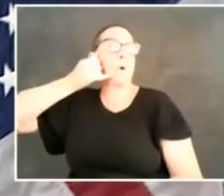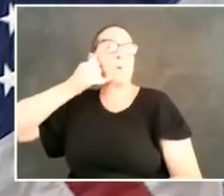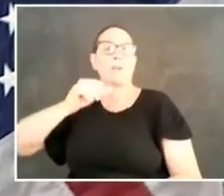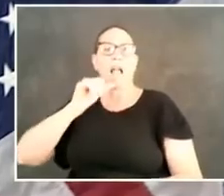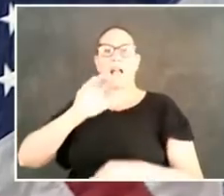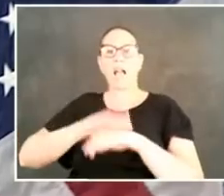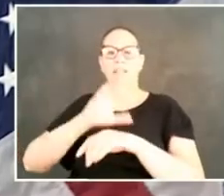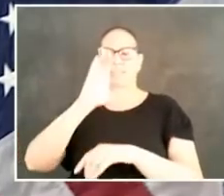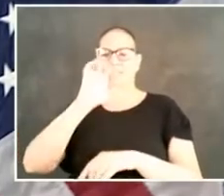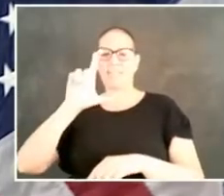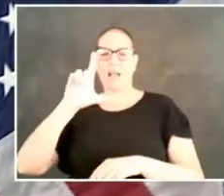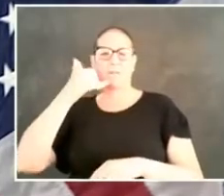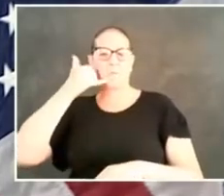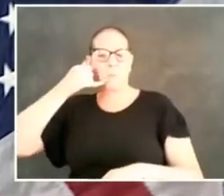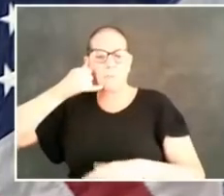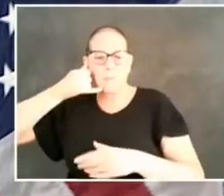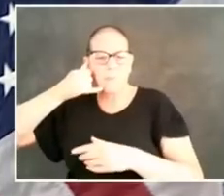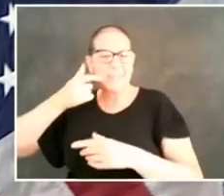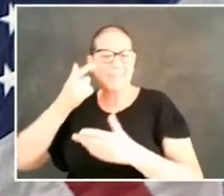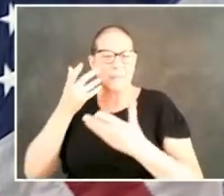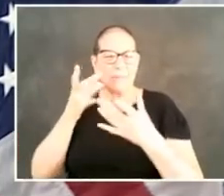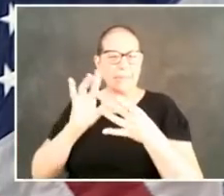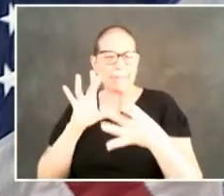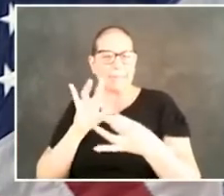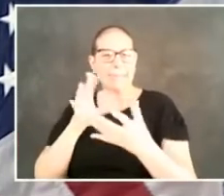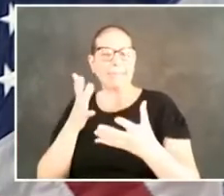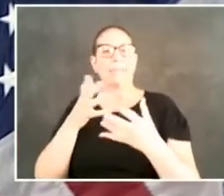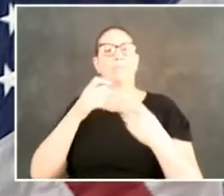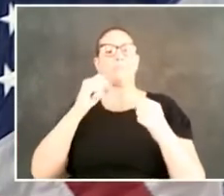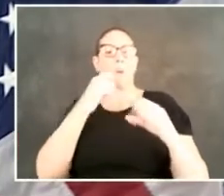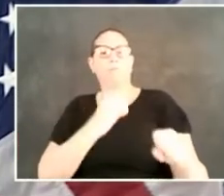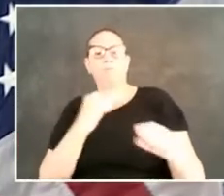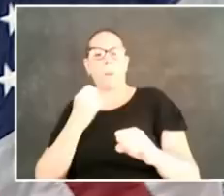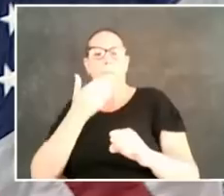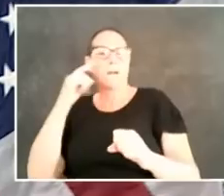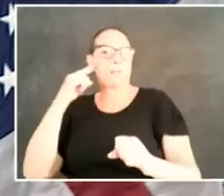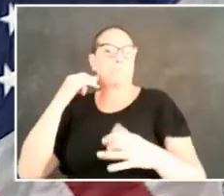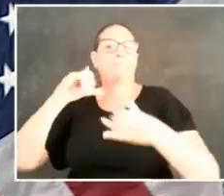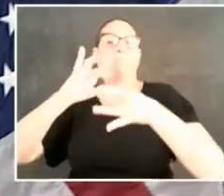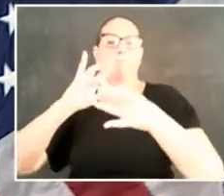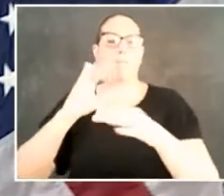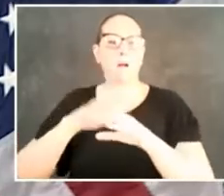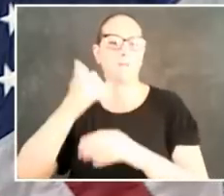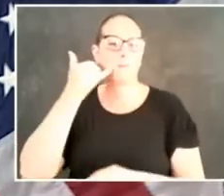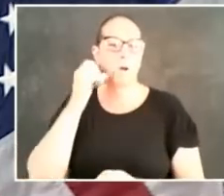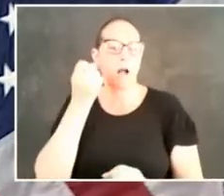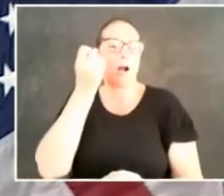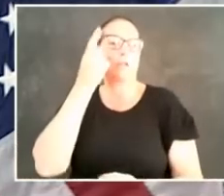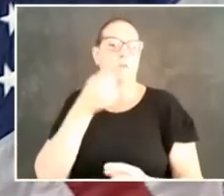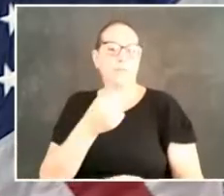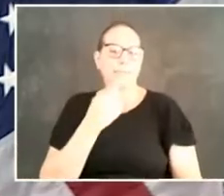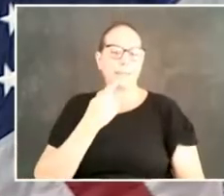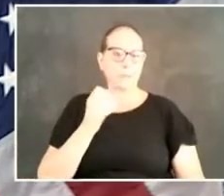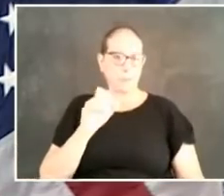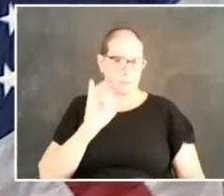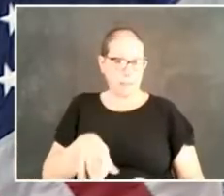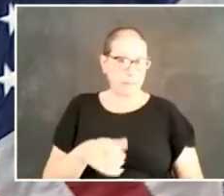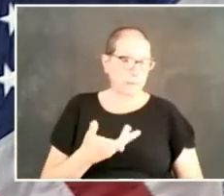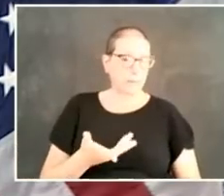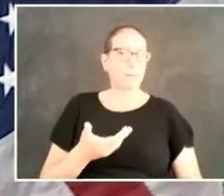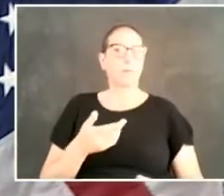will make the calls come in clearer so we can hear you is appreciated. But on the advisory boards, Christy, I think you're asking about